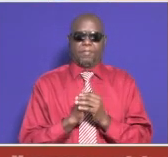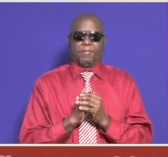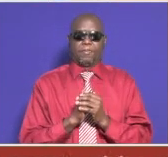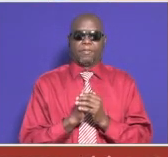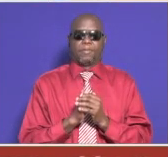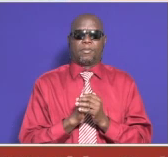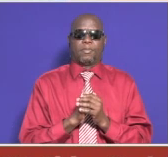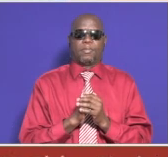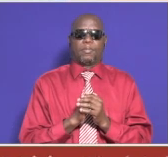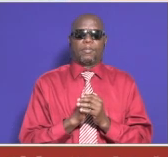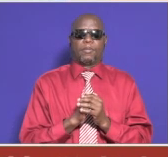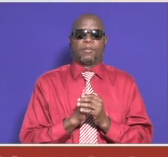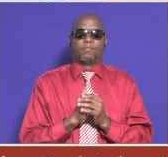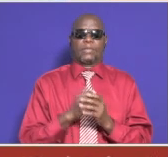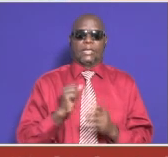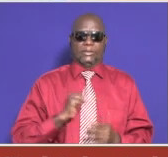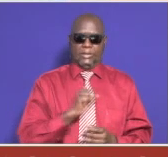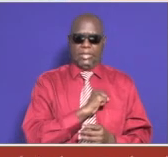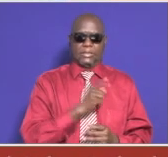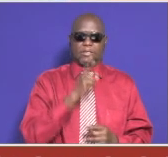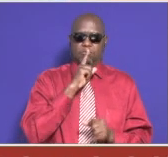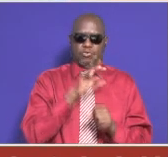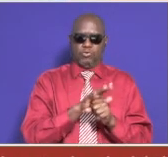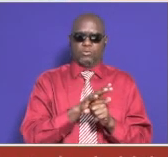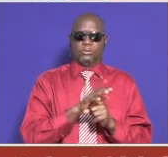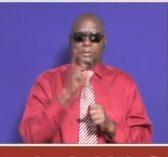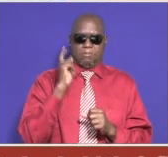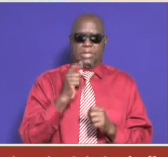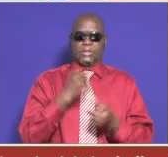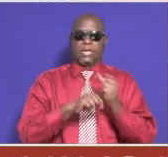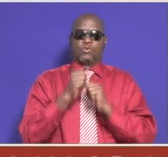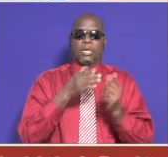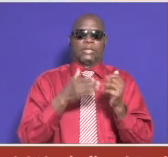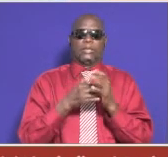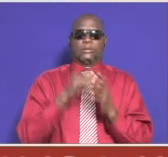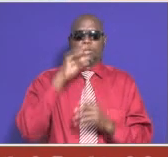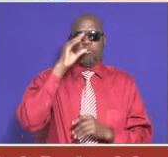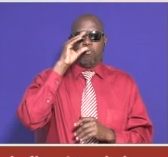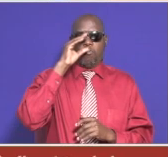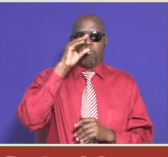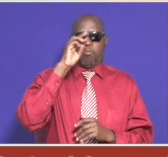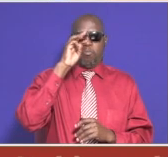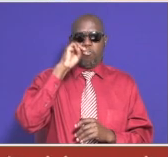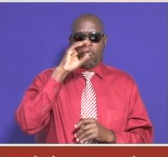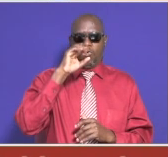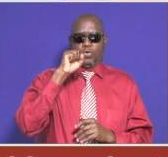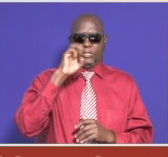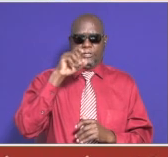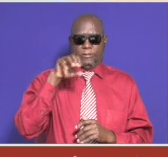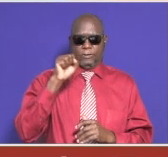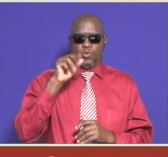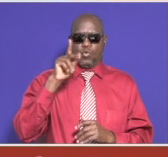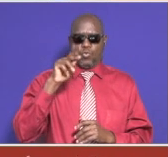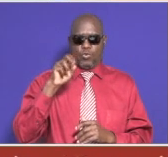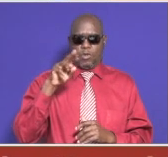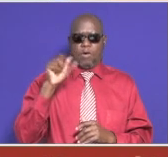live proceedings. Senators have vowed to take stern action against Public Service CS Moses Kuria following his comments on the ongoing